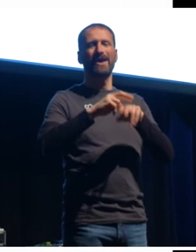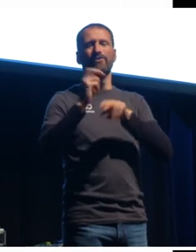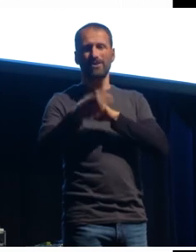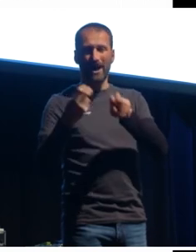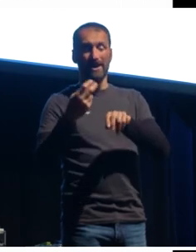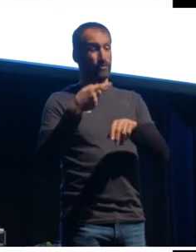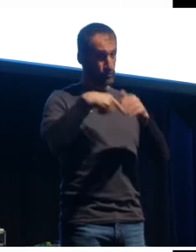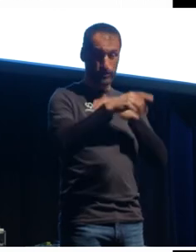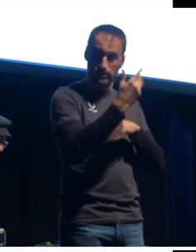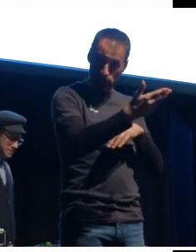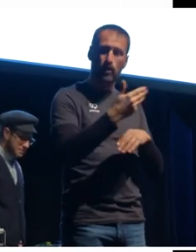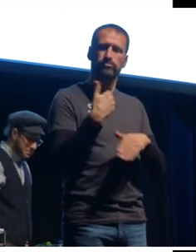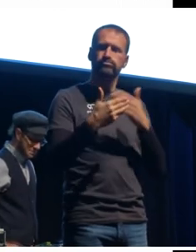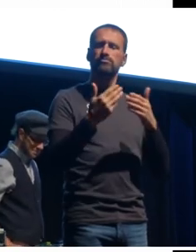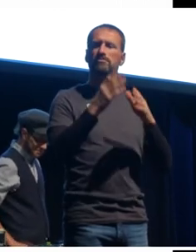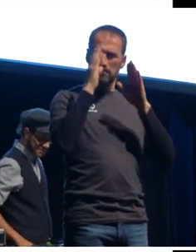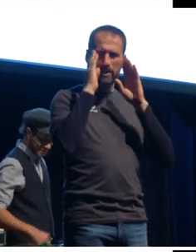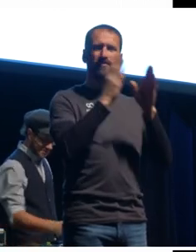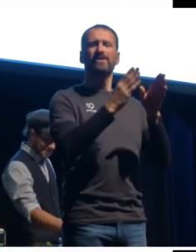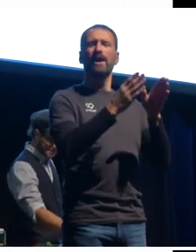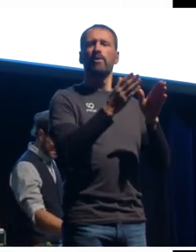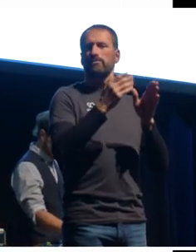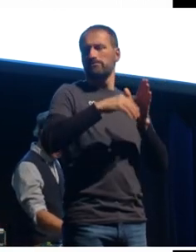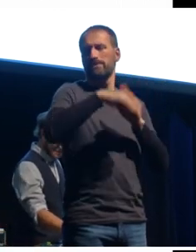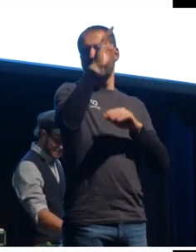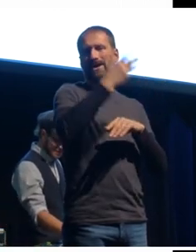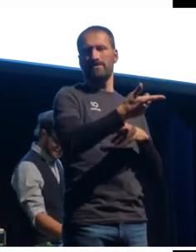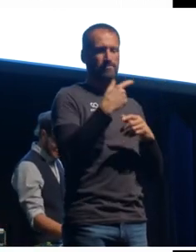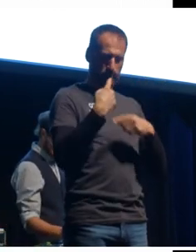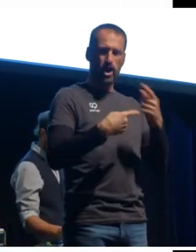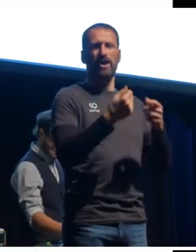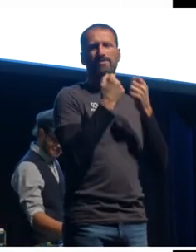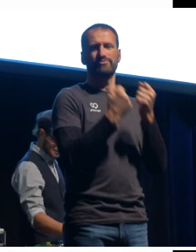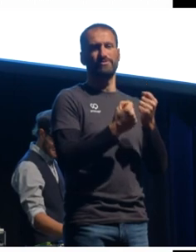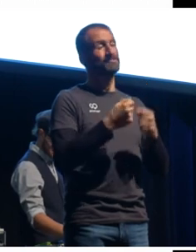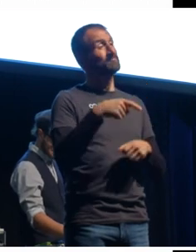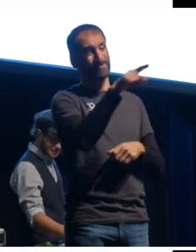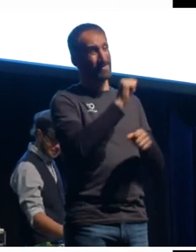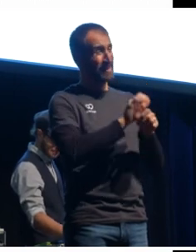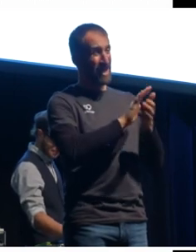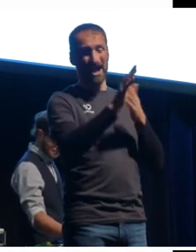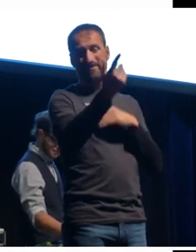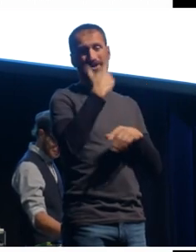there. You can feel free to grab me in the hallway, ask me questions, tweet at me,